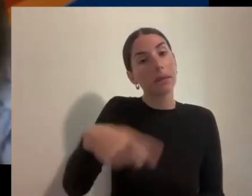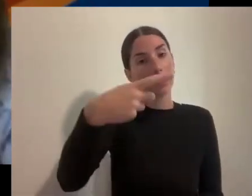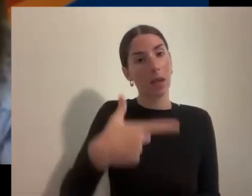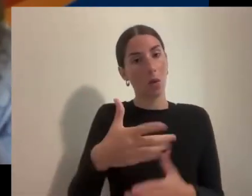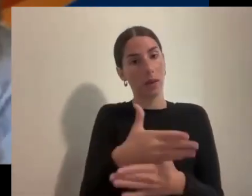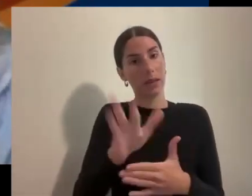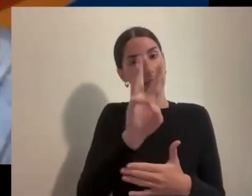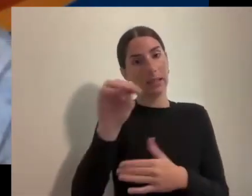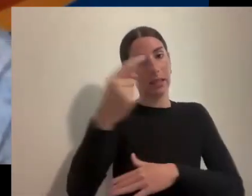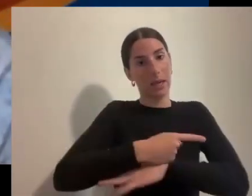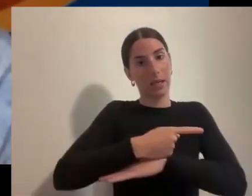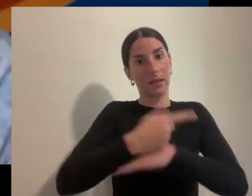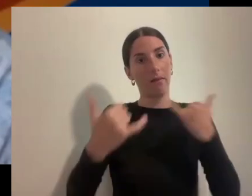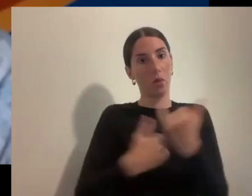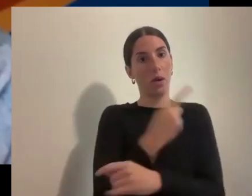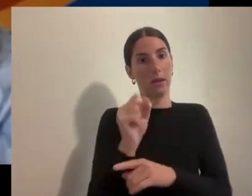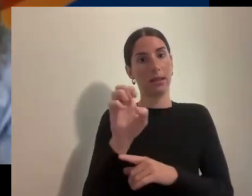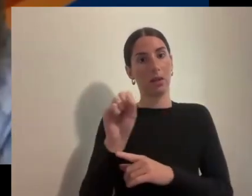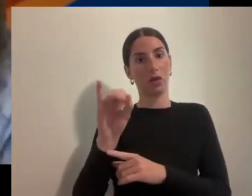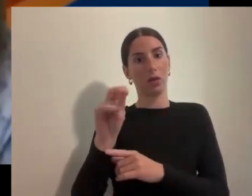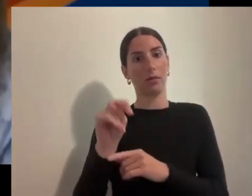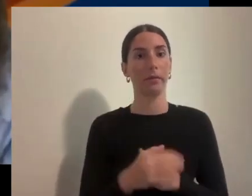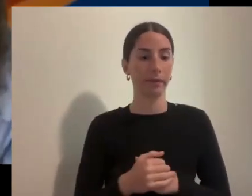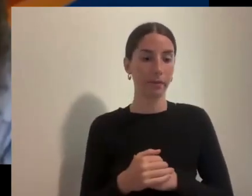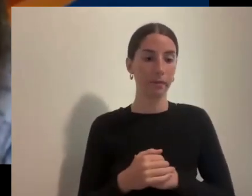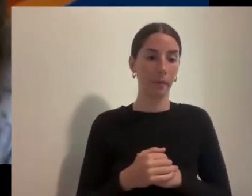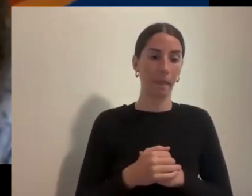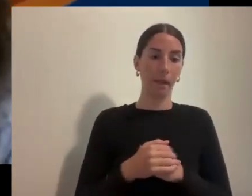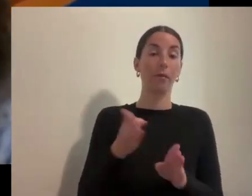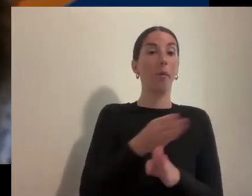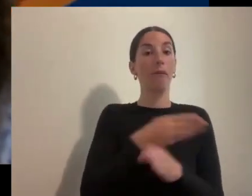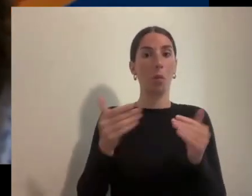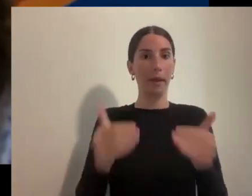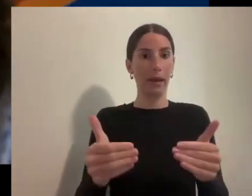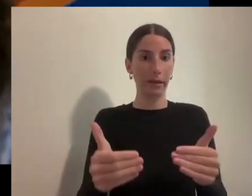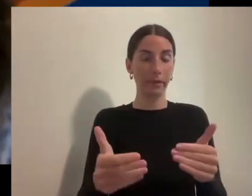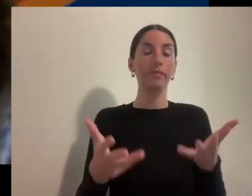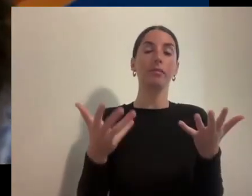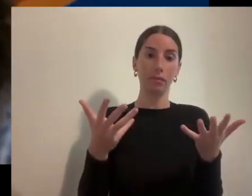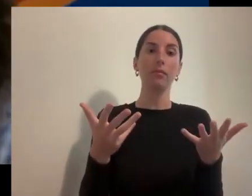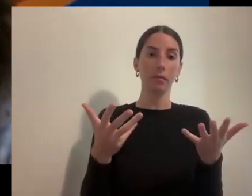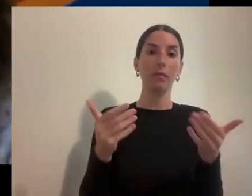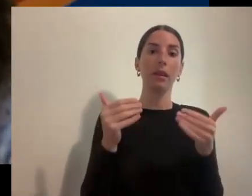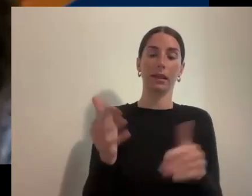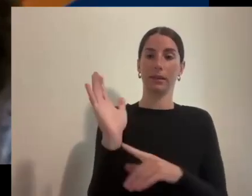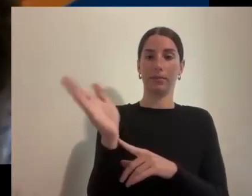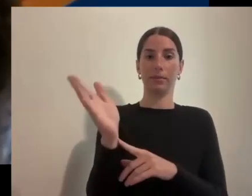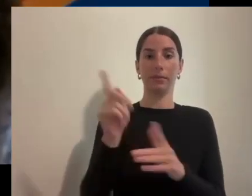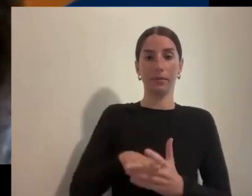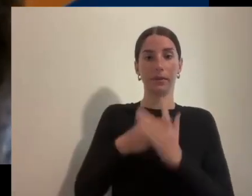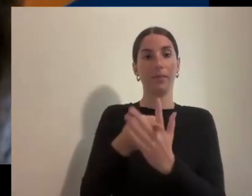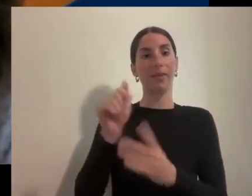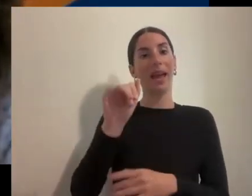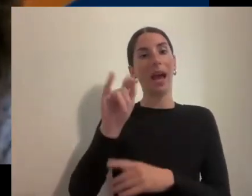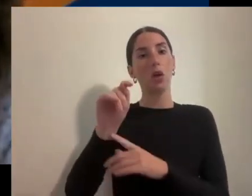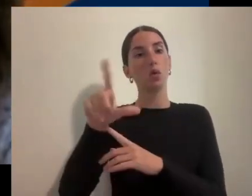60 days of today's session. Without further ado, let's begin our presentation, AI Tools for Interpreters.